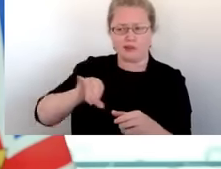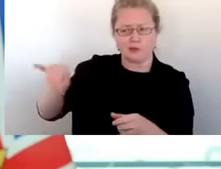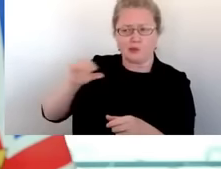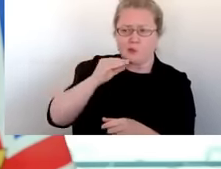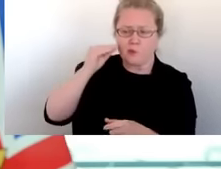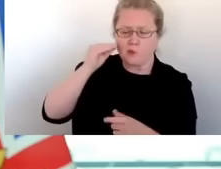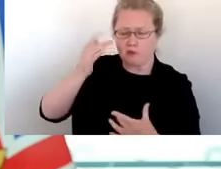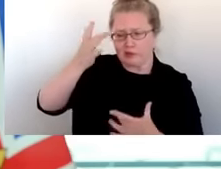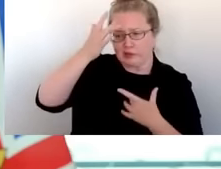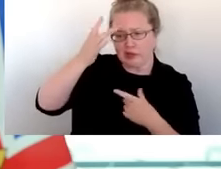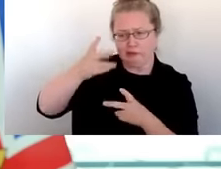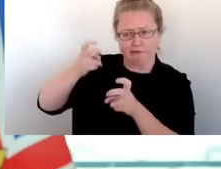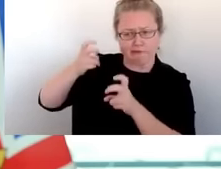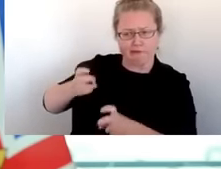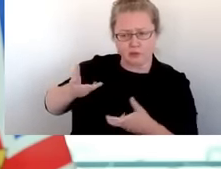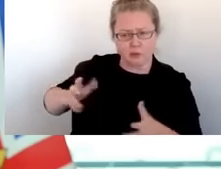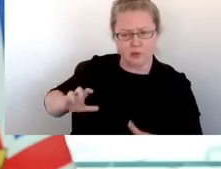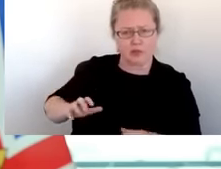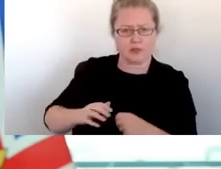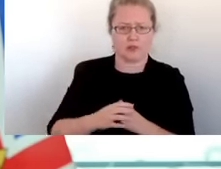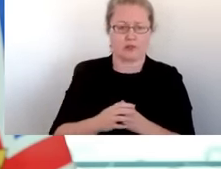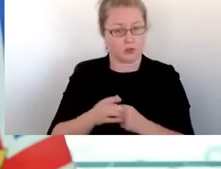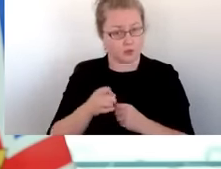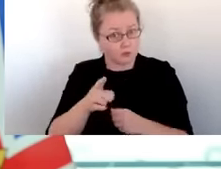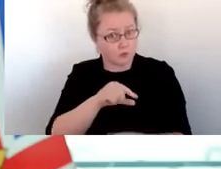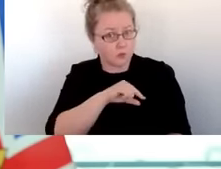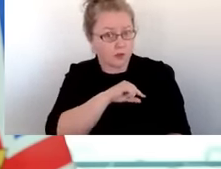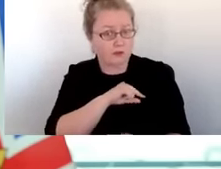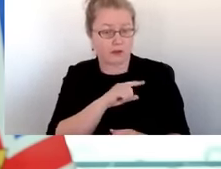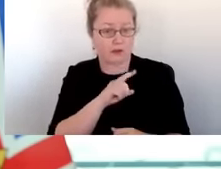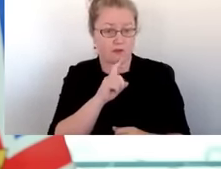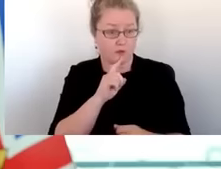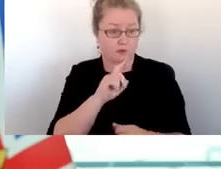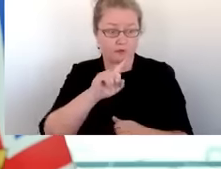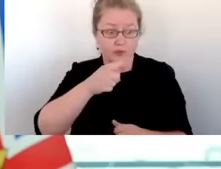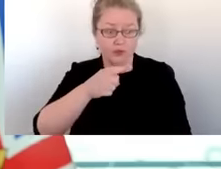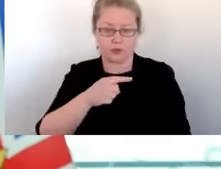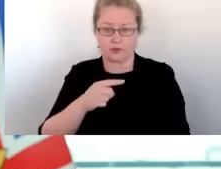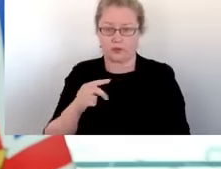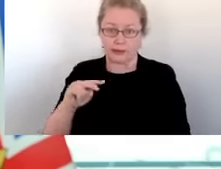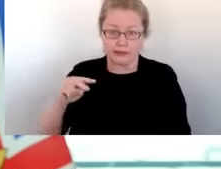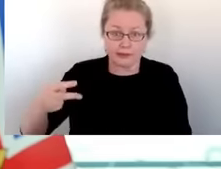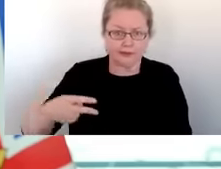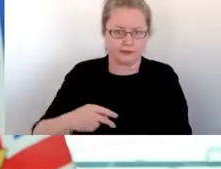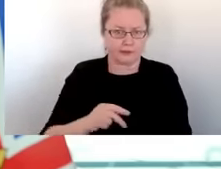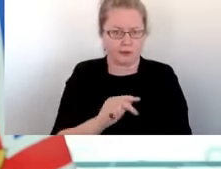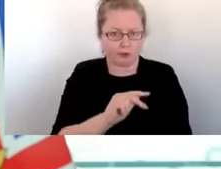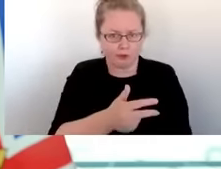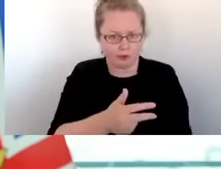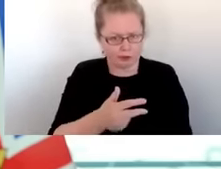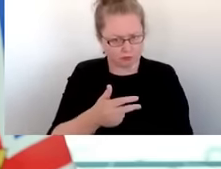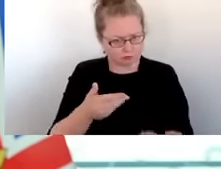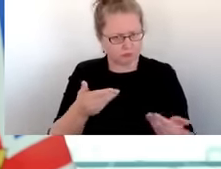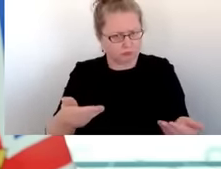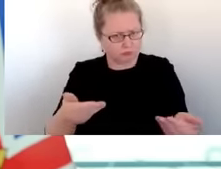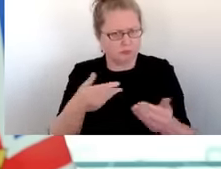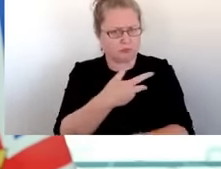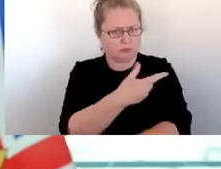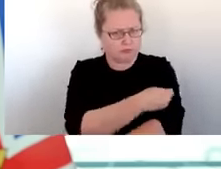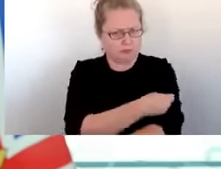whether they're unvaccinated or they're actually eligible now for their first booster, or they've been eligible for a while if they're